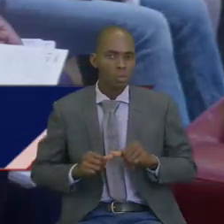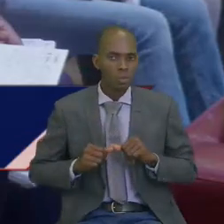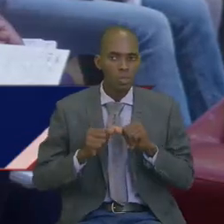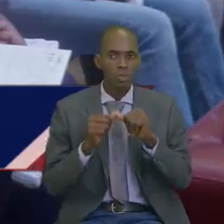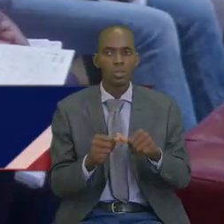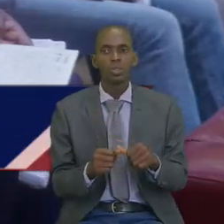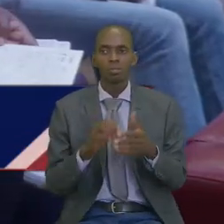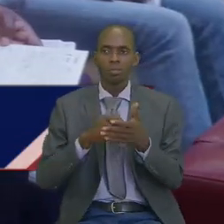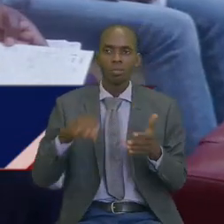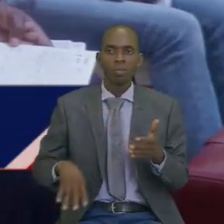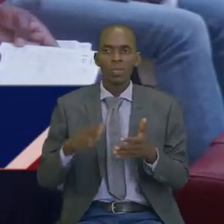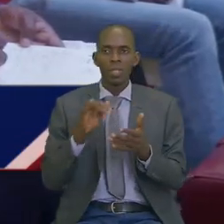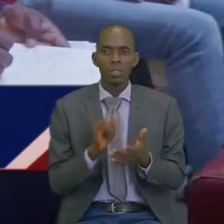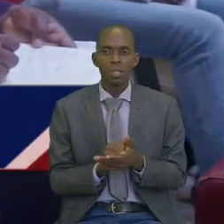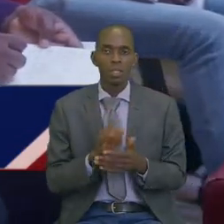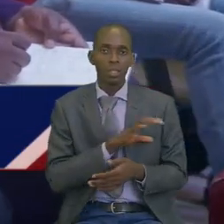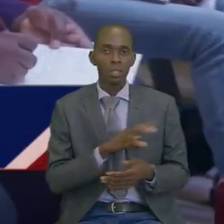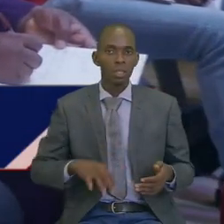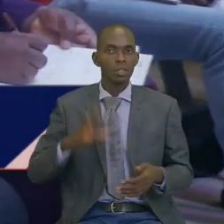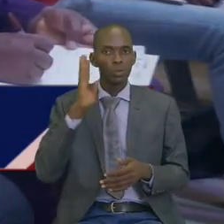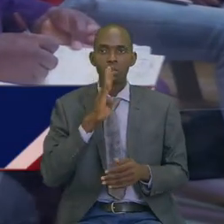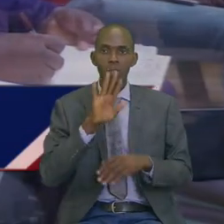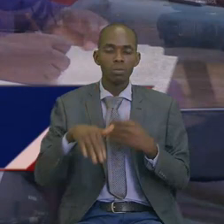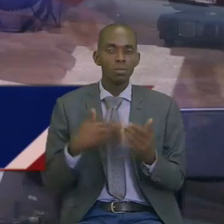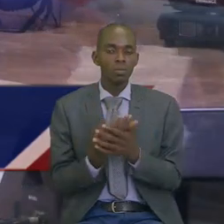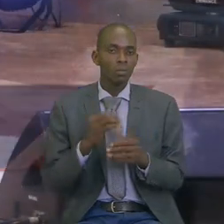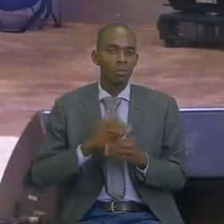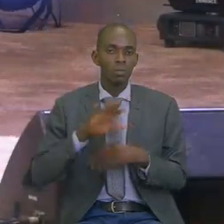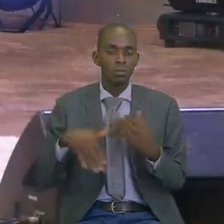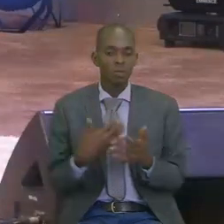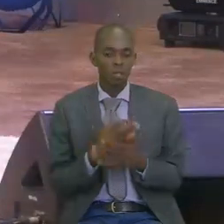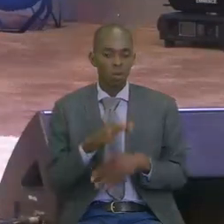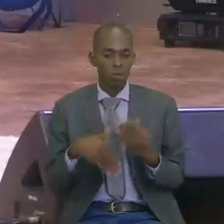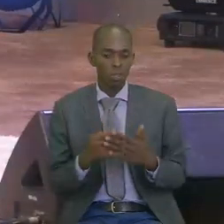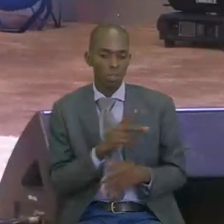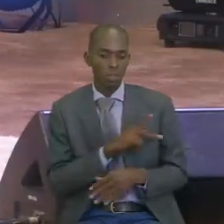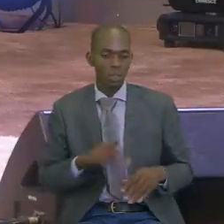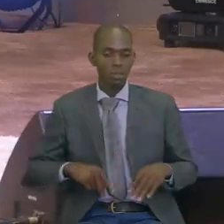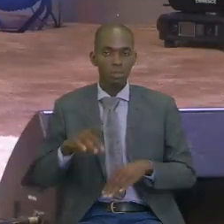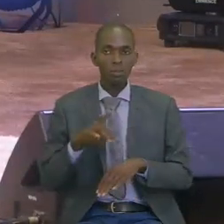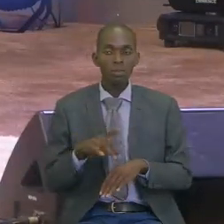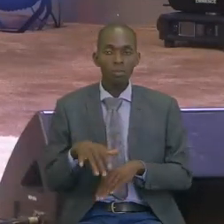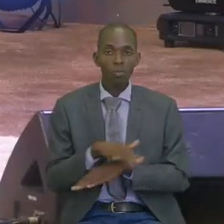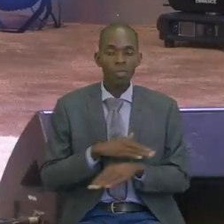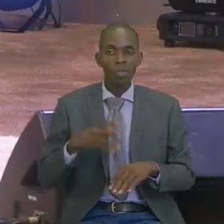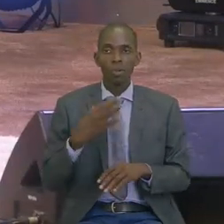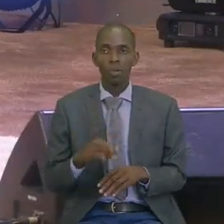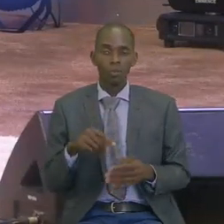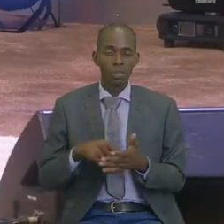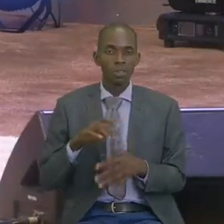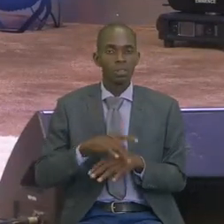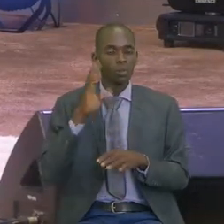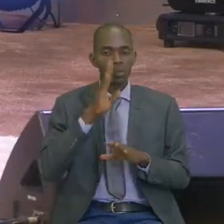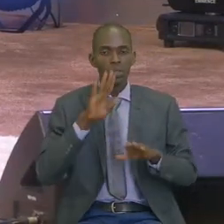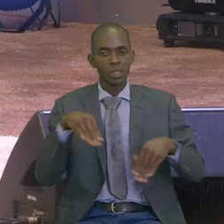that Christ will be all in Lord, and all the kingdoms of this earth will be given to the King of Kings and the Lord of